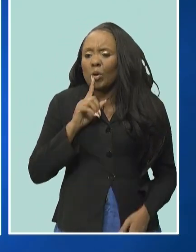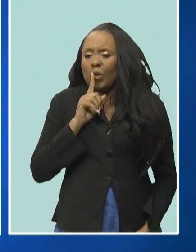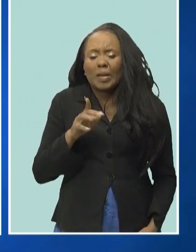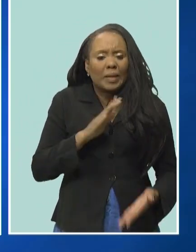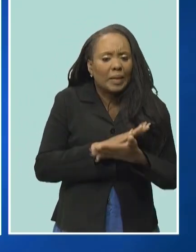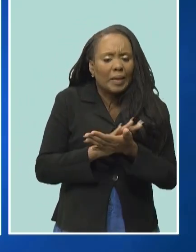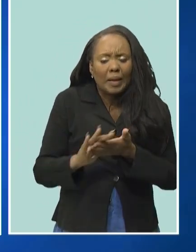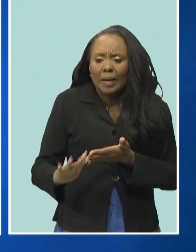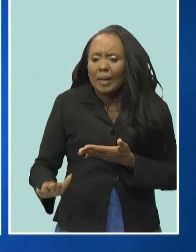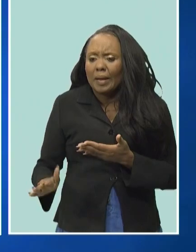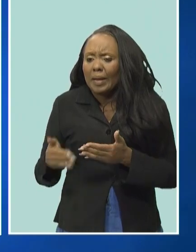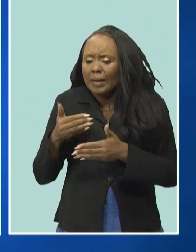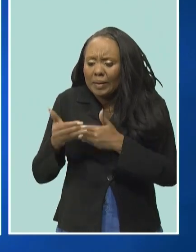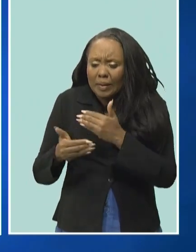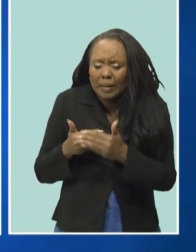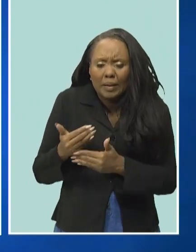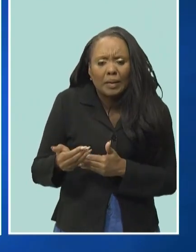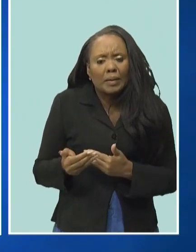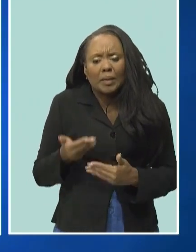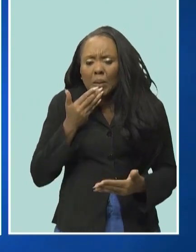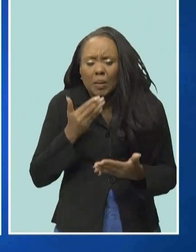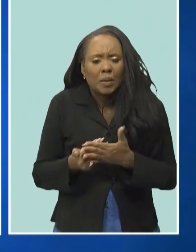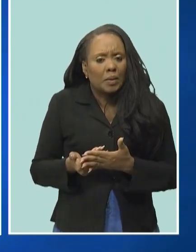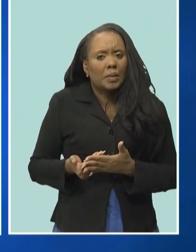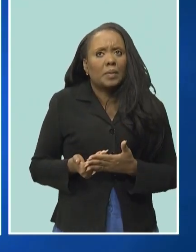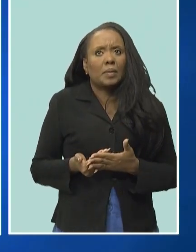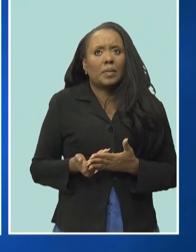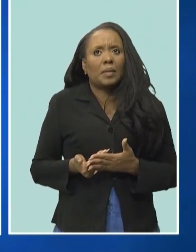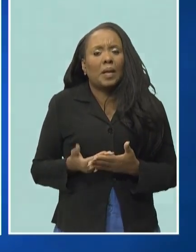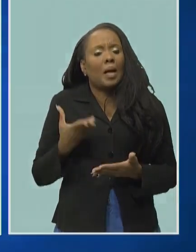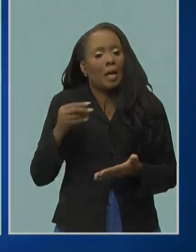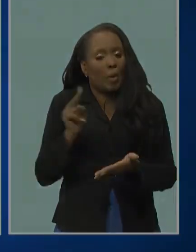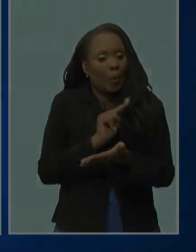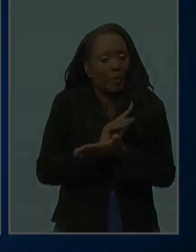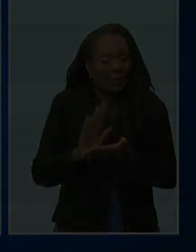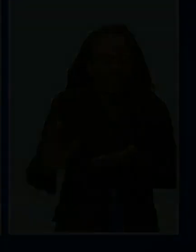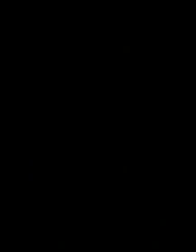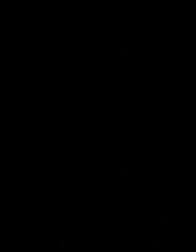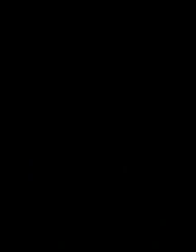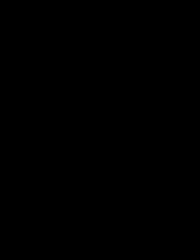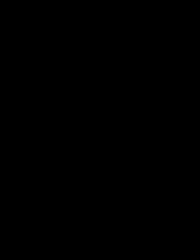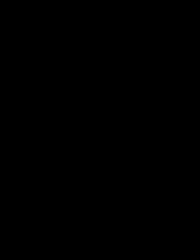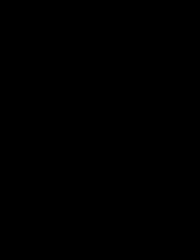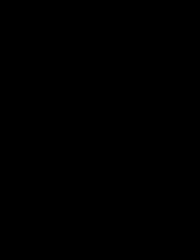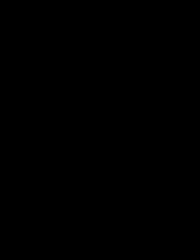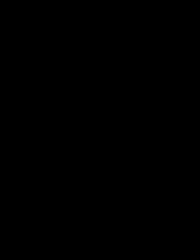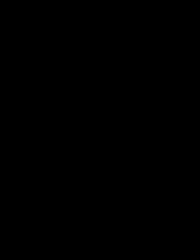in goodness, and I would dare to say in holiness.